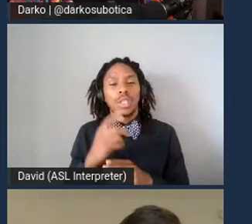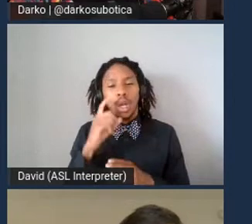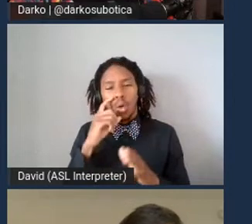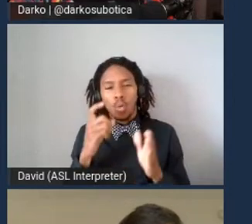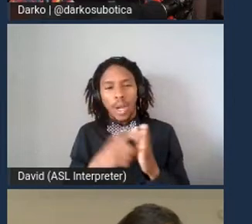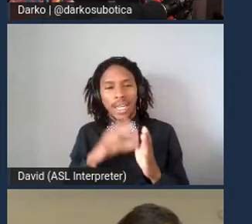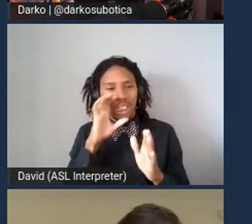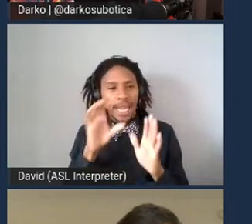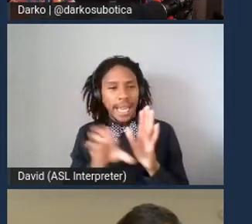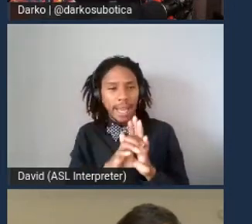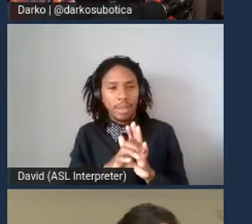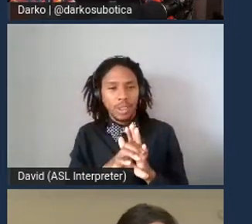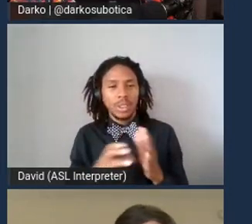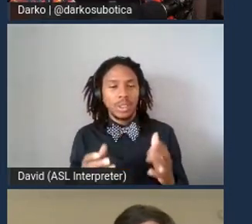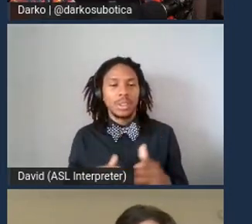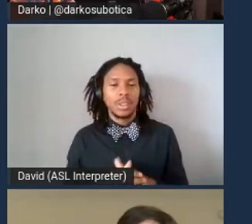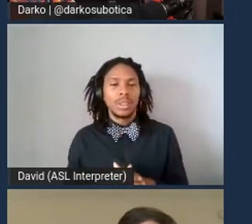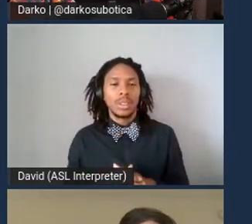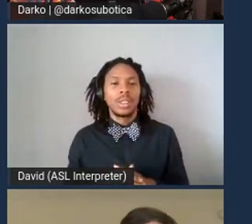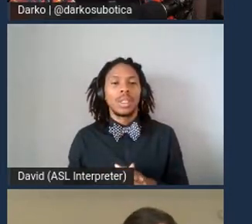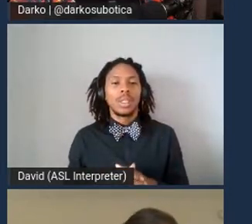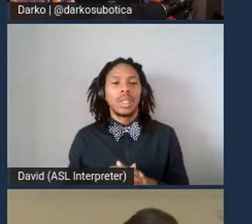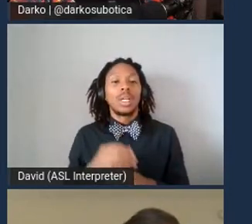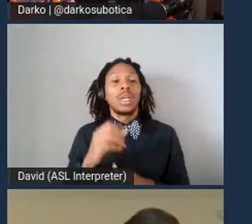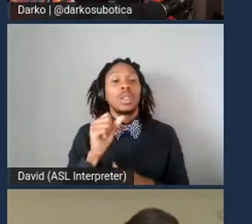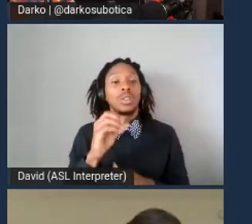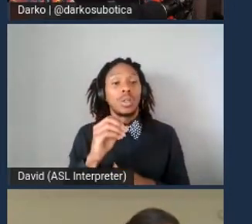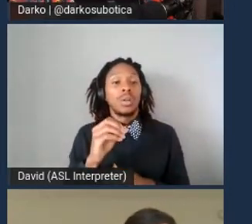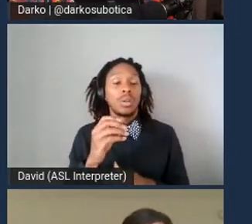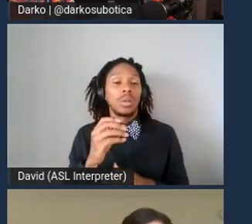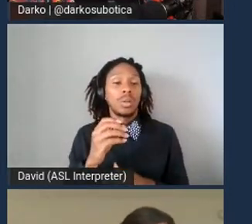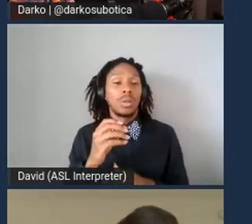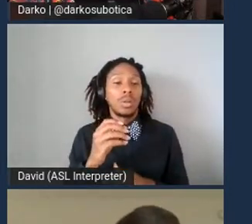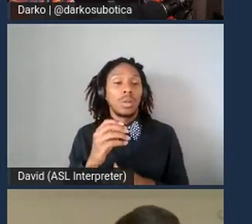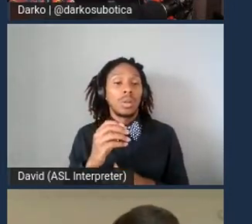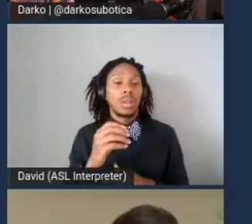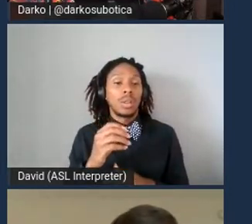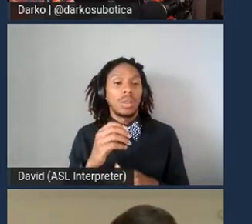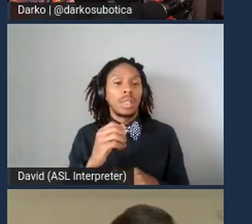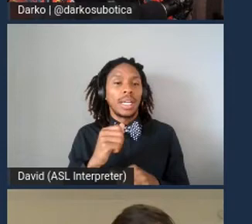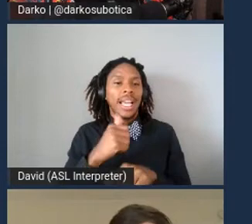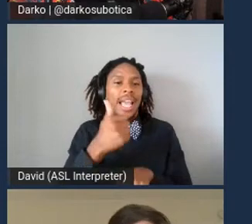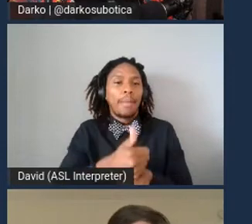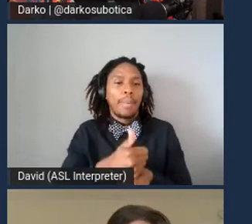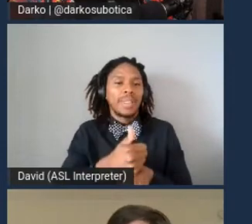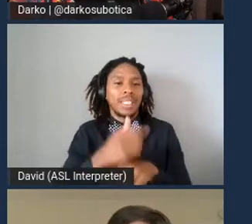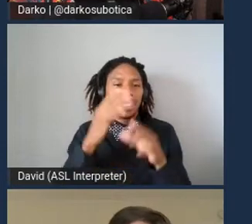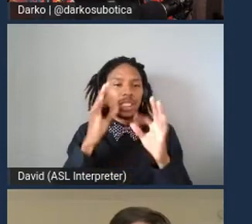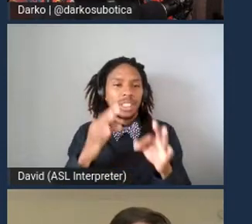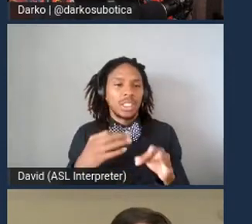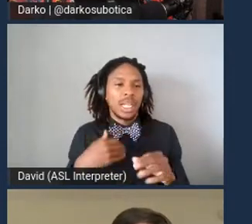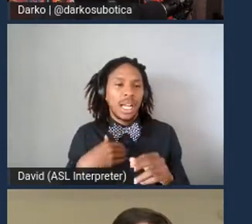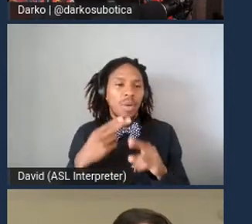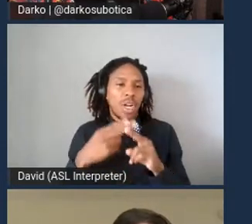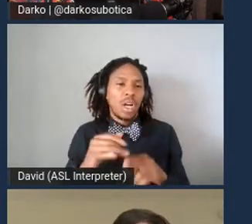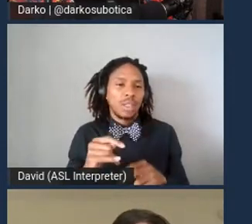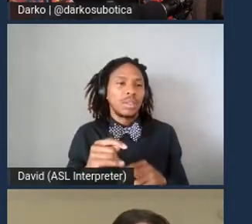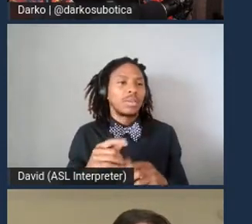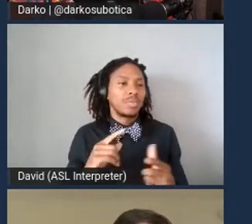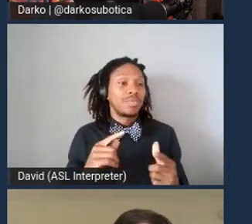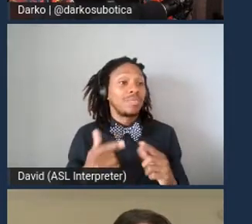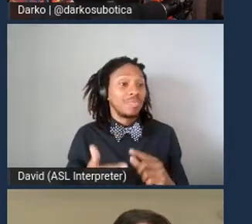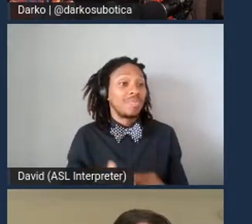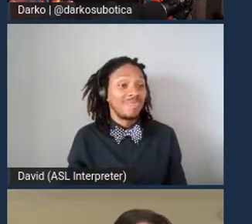at this point. So it's a implementation decision, I would call it. Okay.